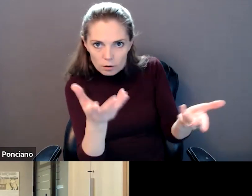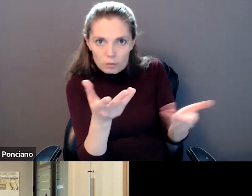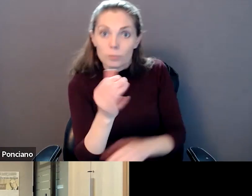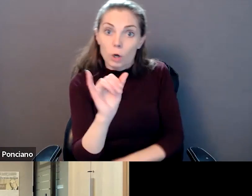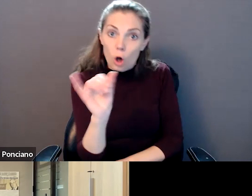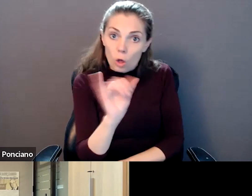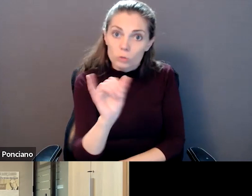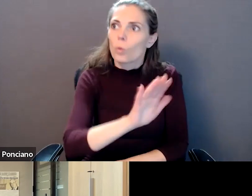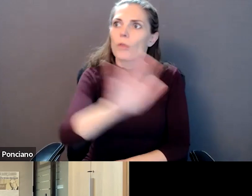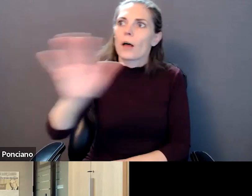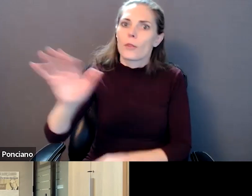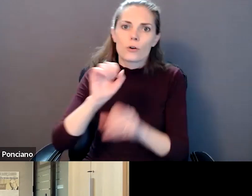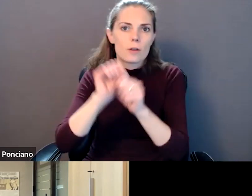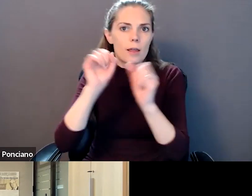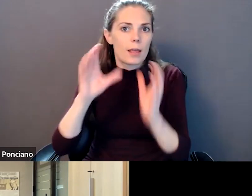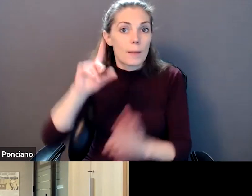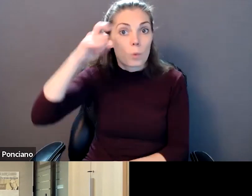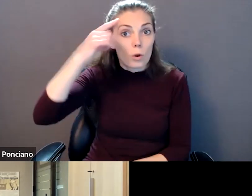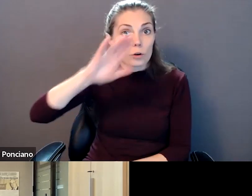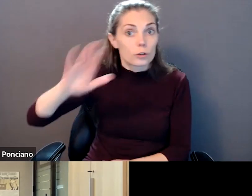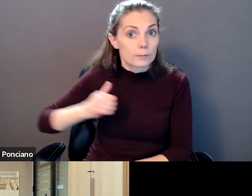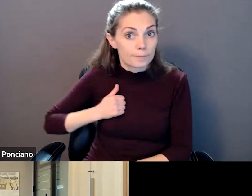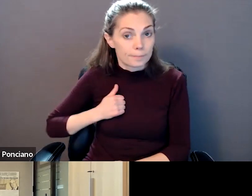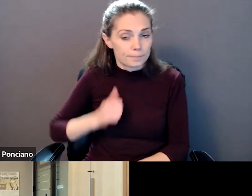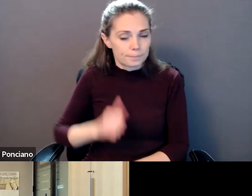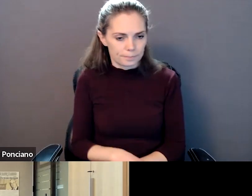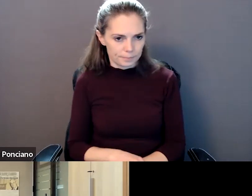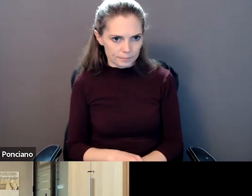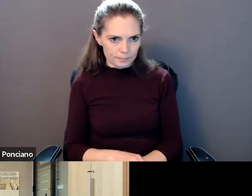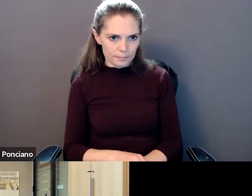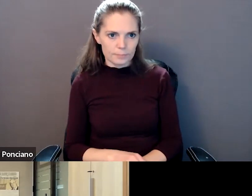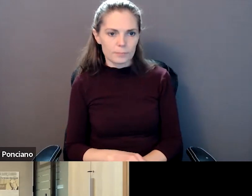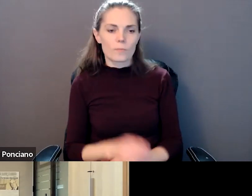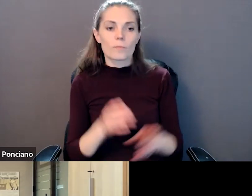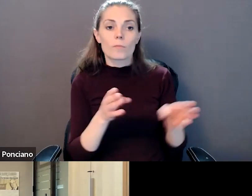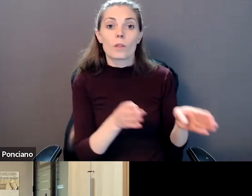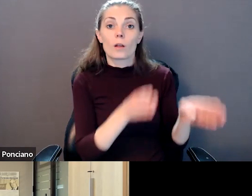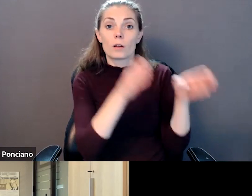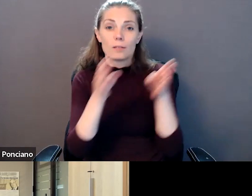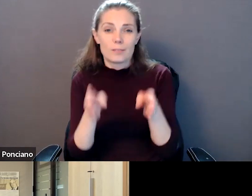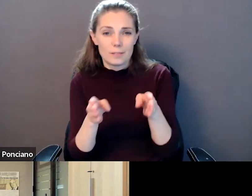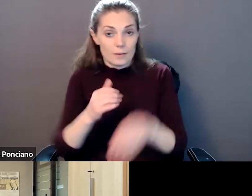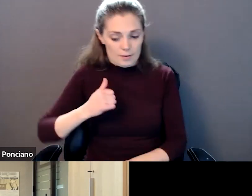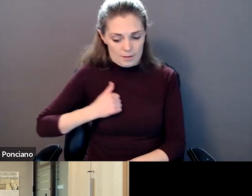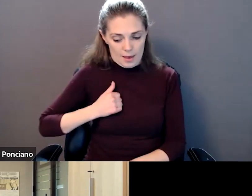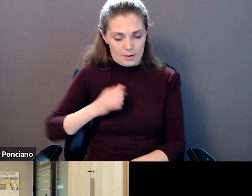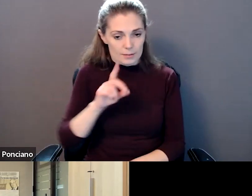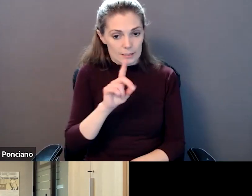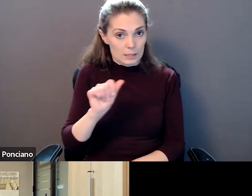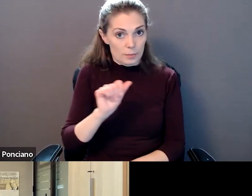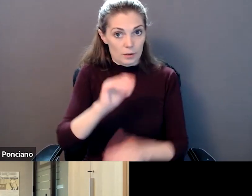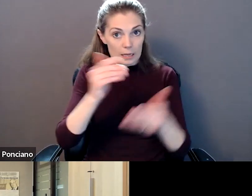across the country. The second pillar of Canada's Disability Inclusion Plan is focused on